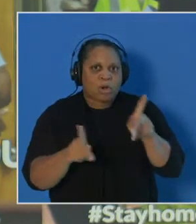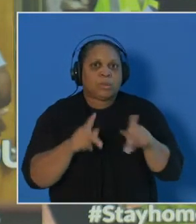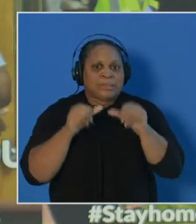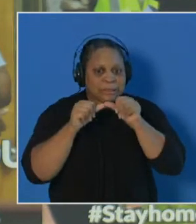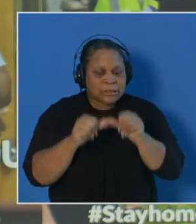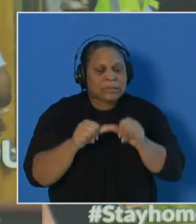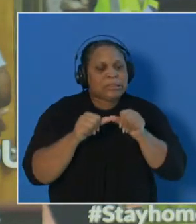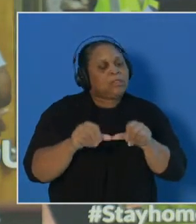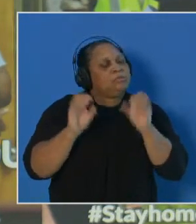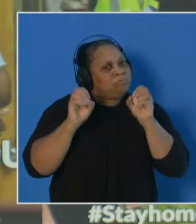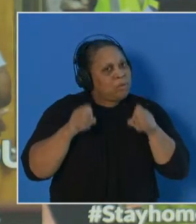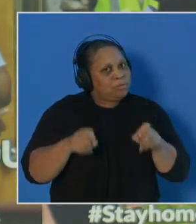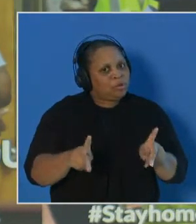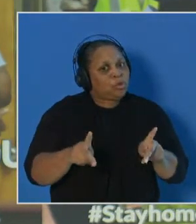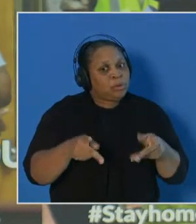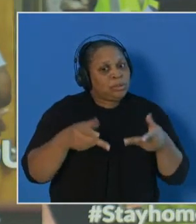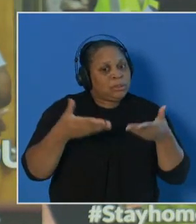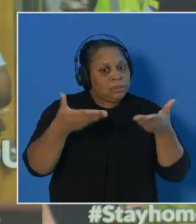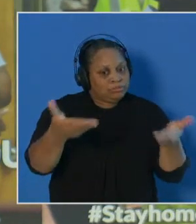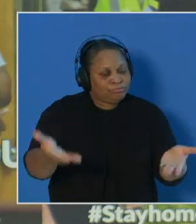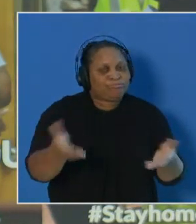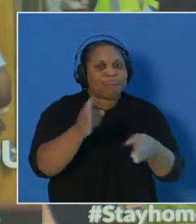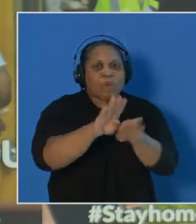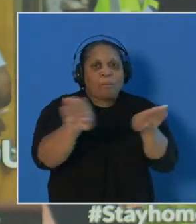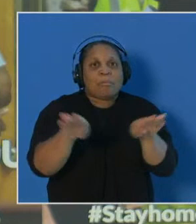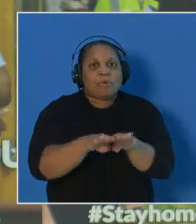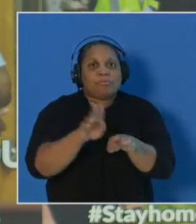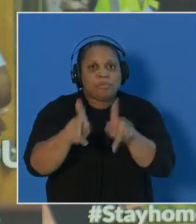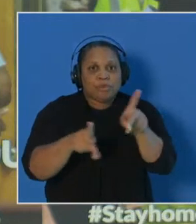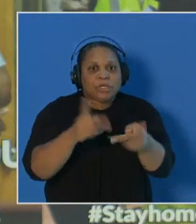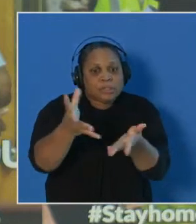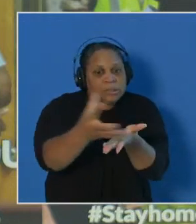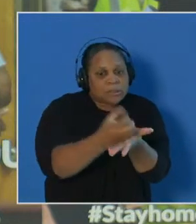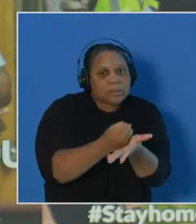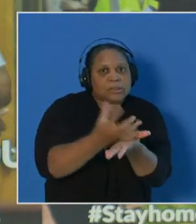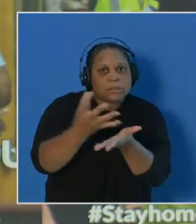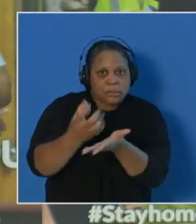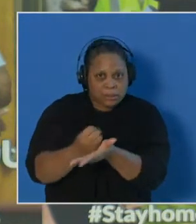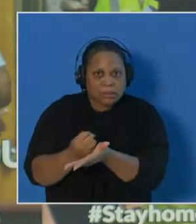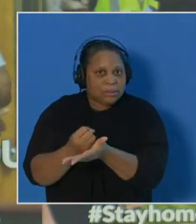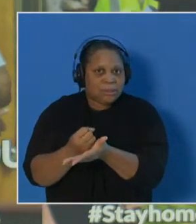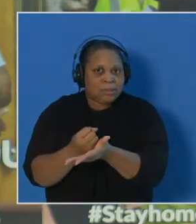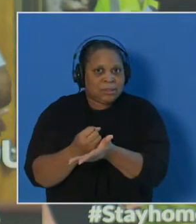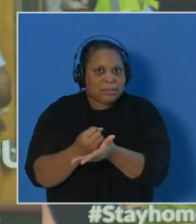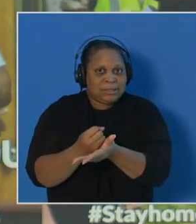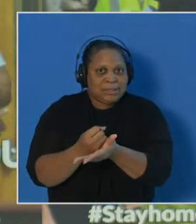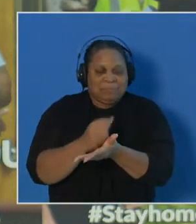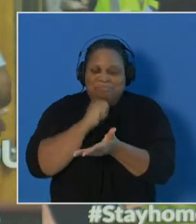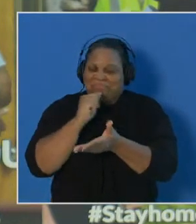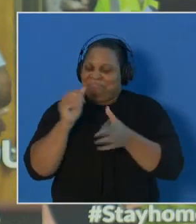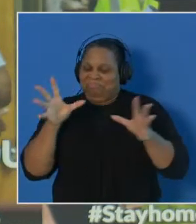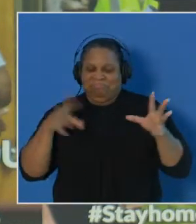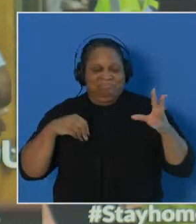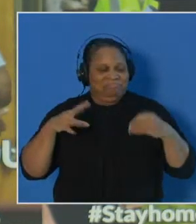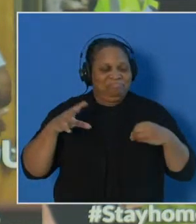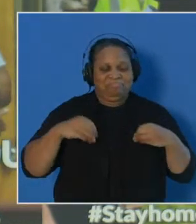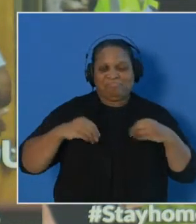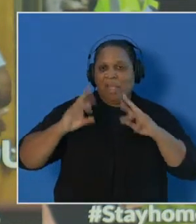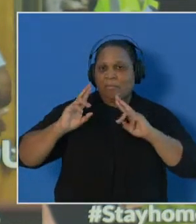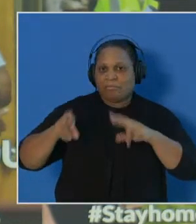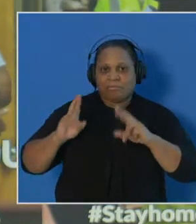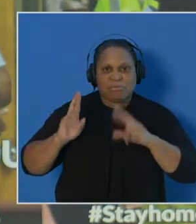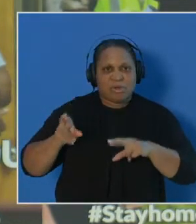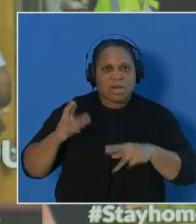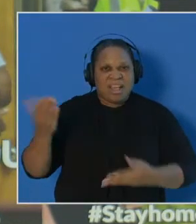Bermudians the opportunity to earn a wage for their families. And it is not acceptable for the reports that I have heard that